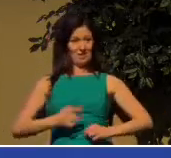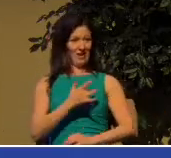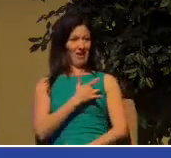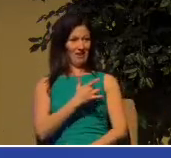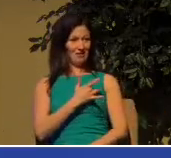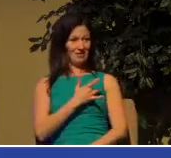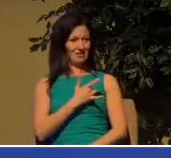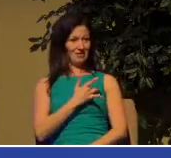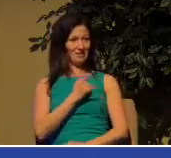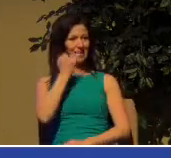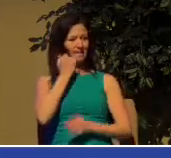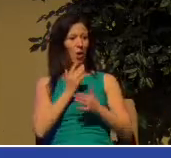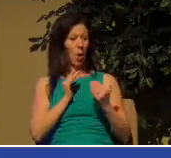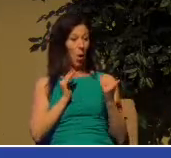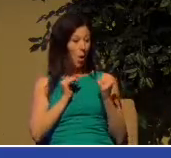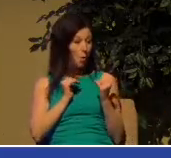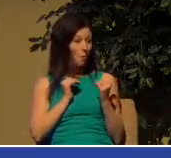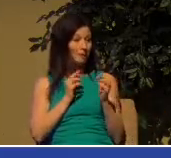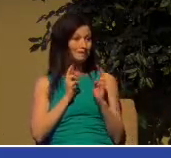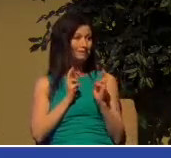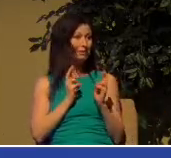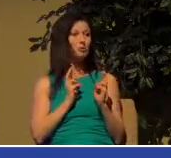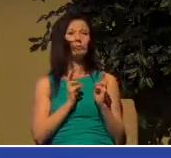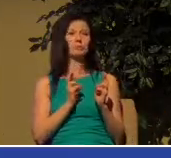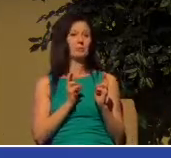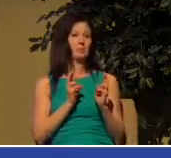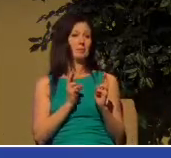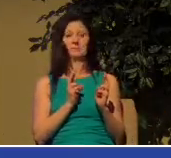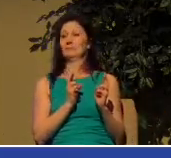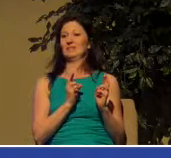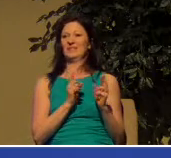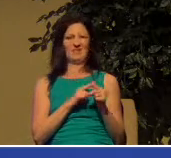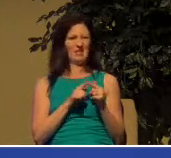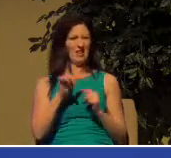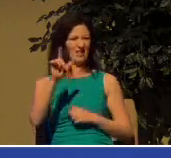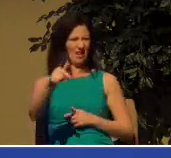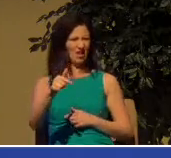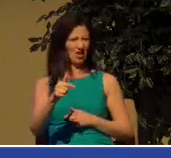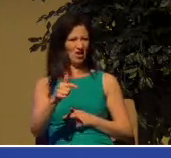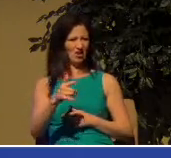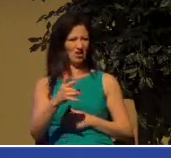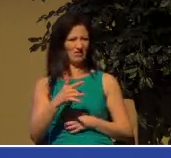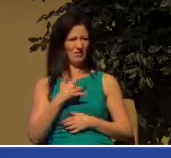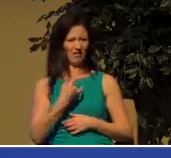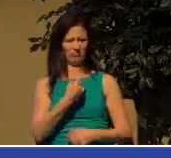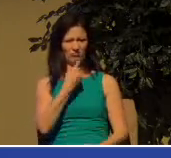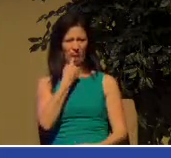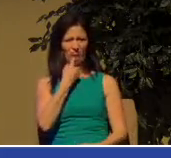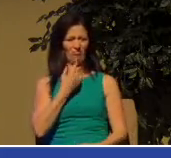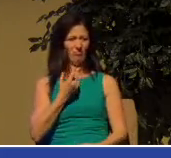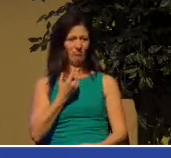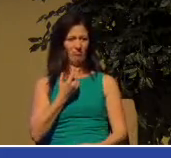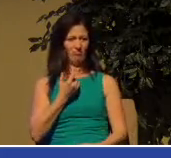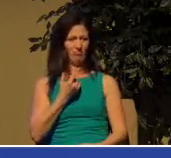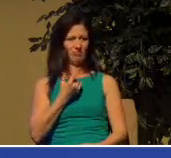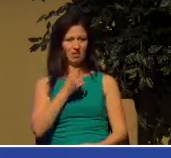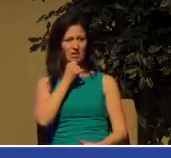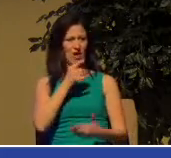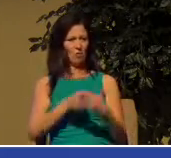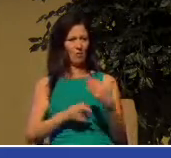dashed and disappointment setting in to lead to disillusionment,